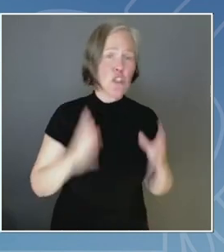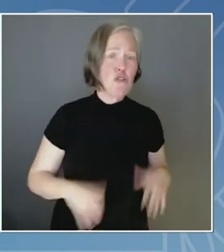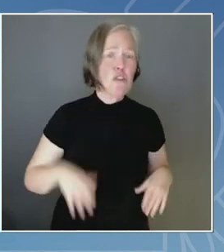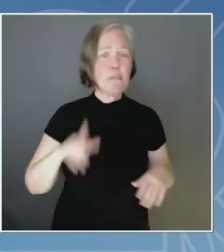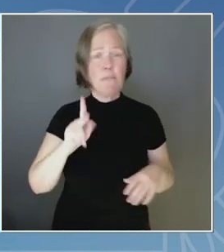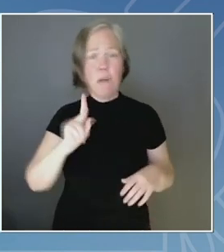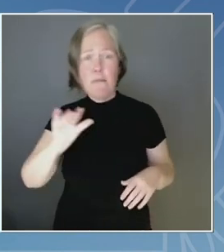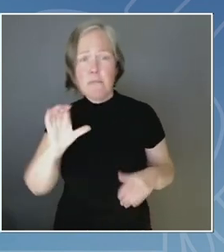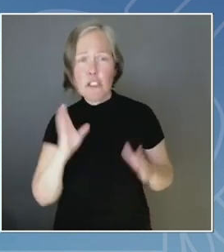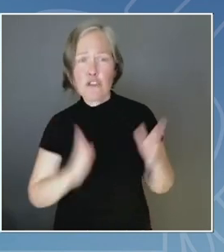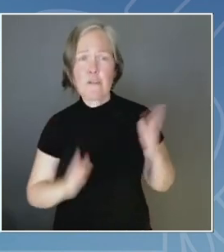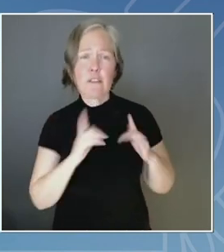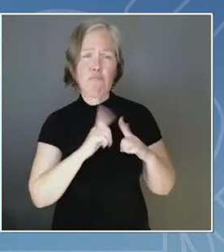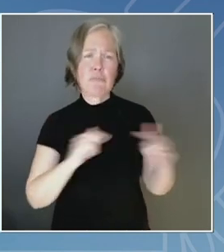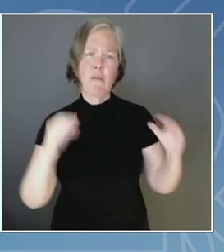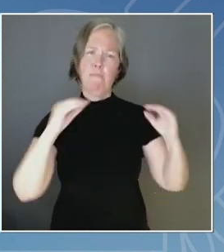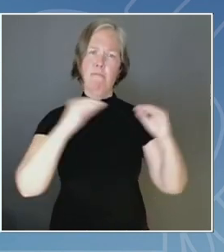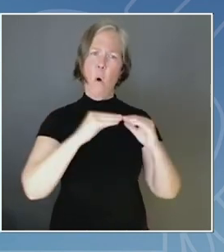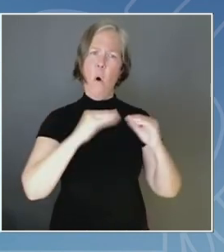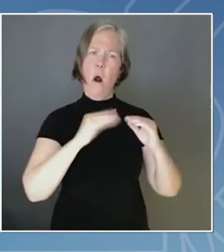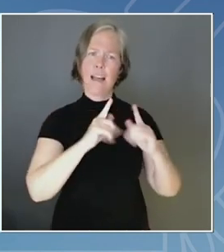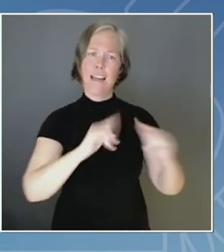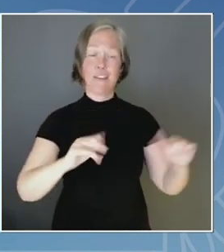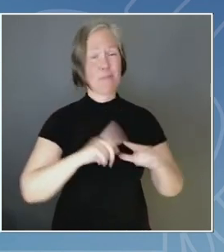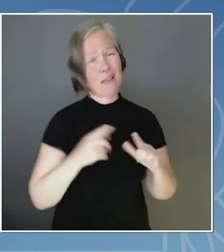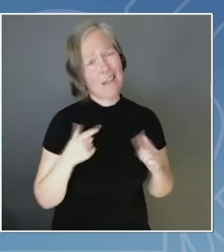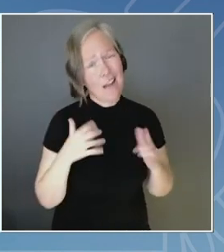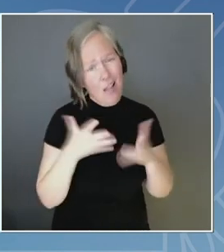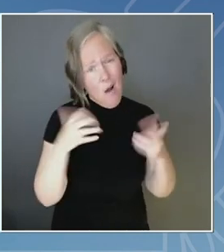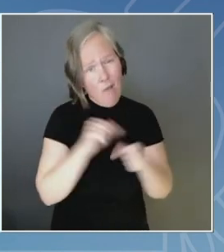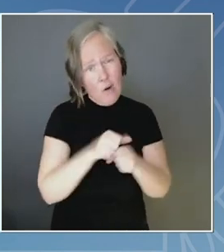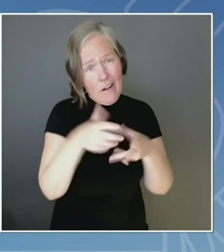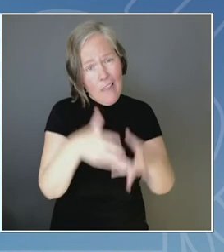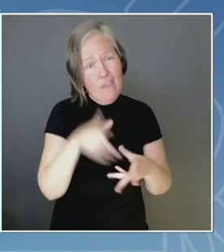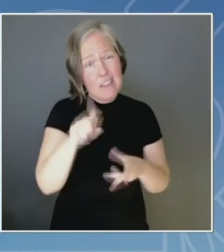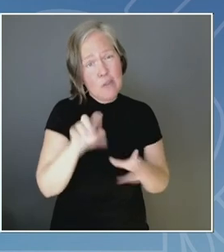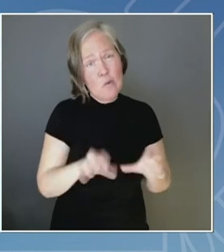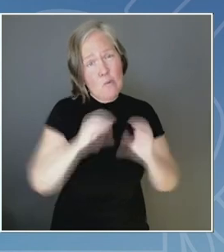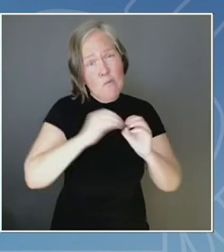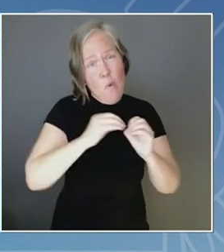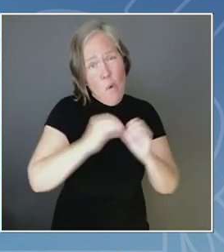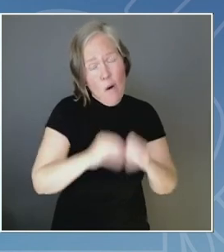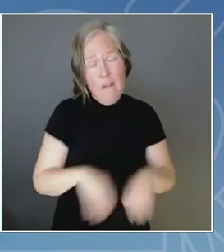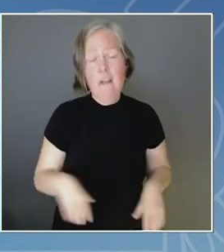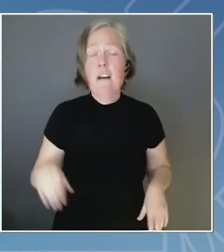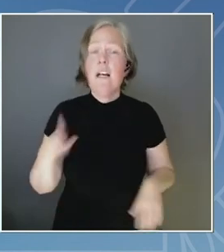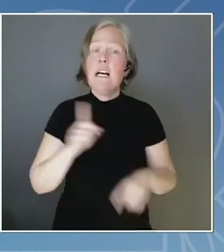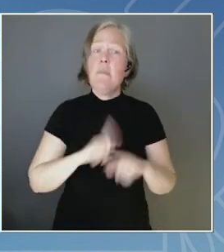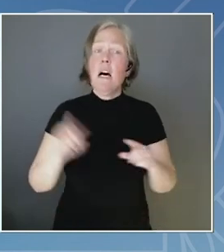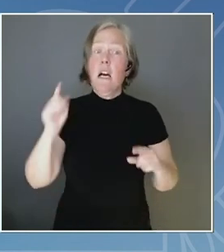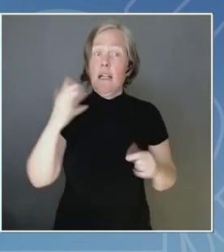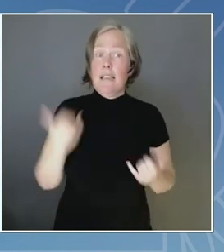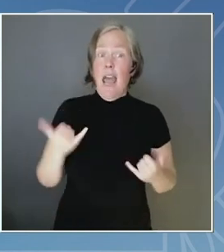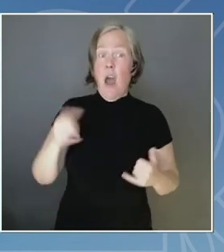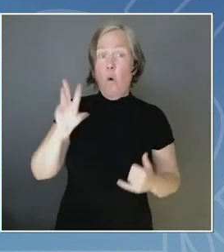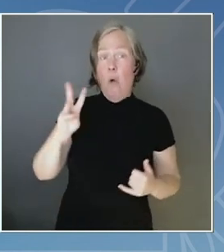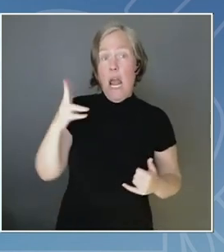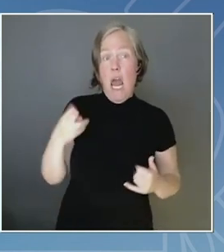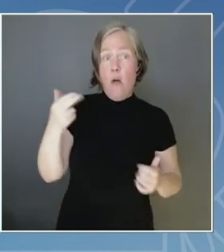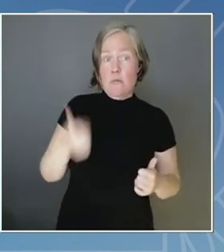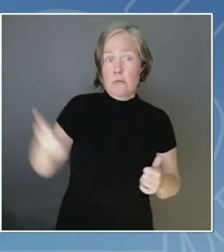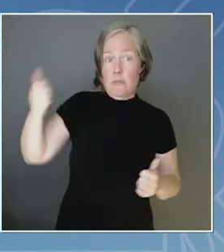service. But we need to do more. The work is still unfinished. But I think with efforts at the White House, particularly with this